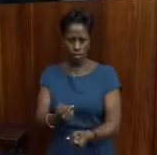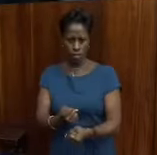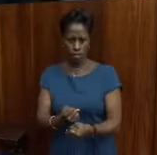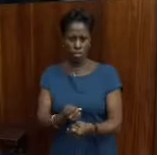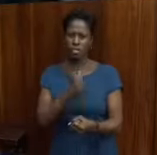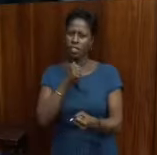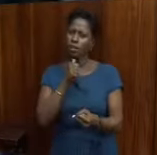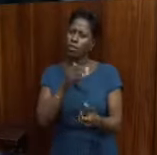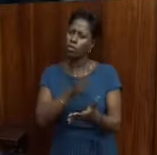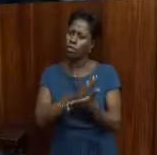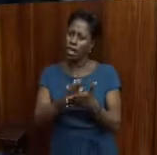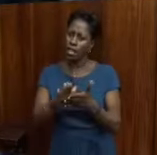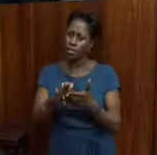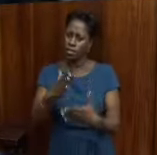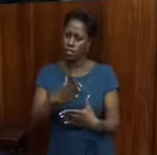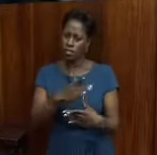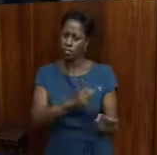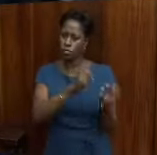us St. Lucia.